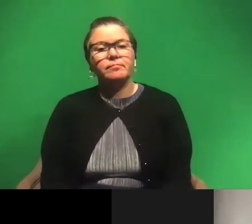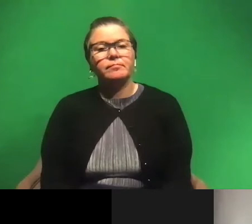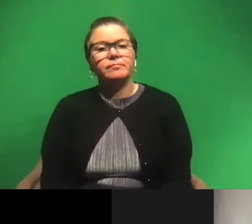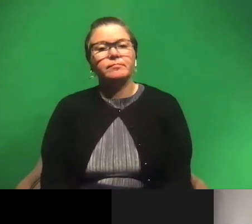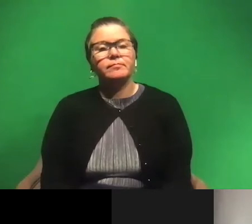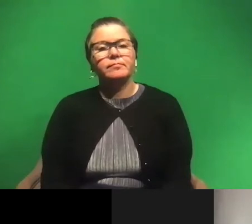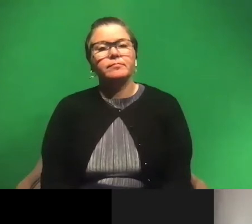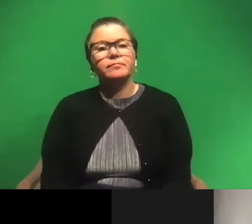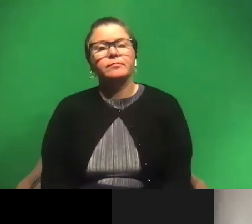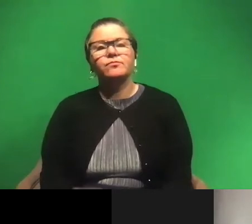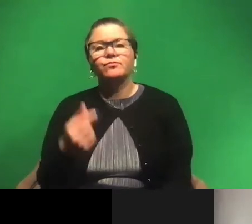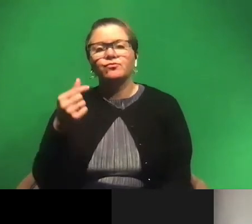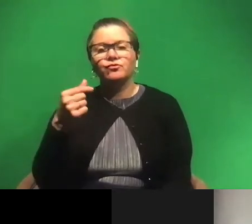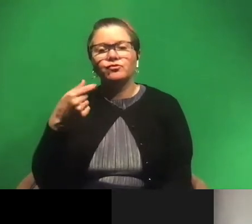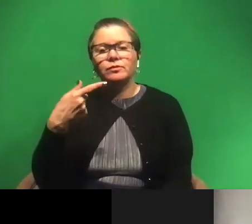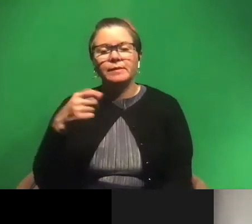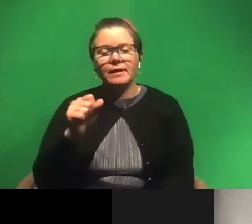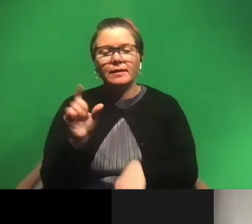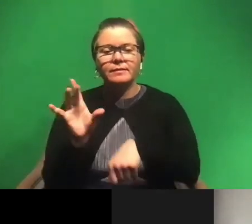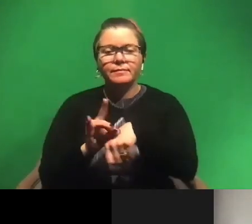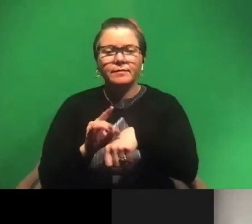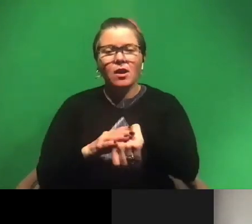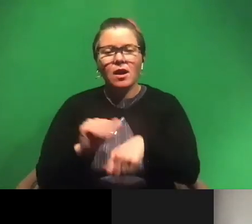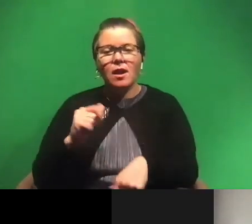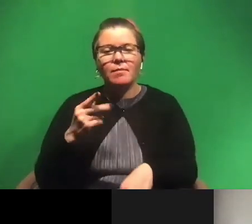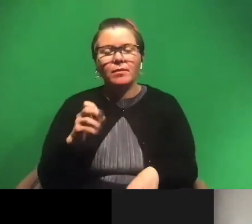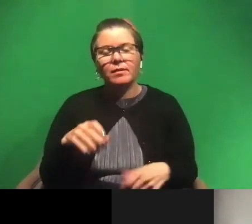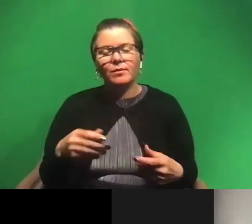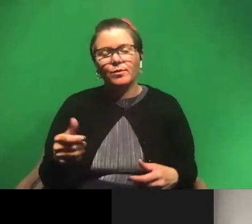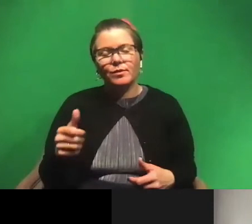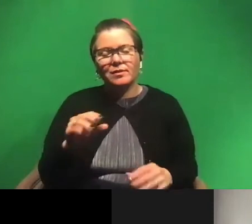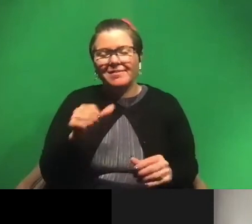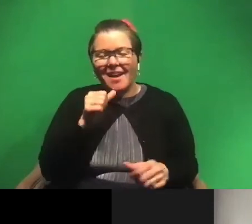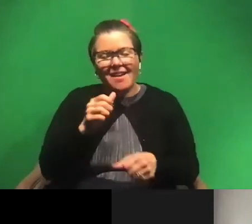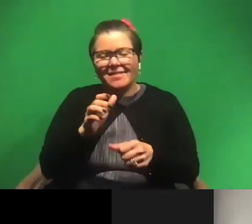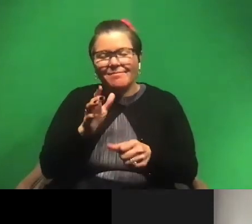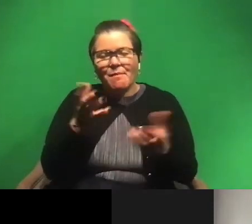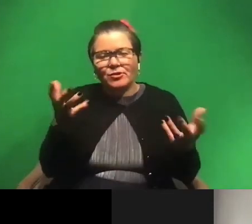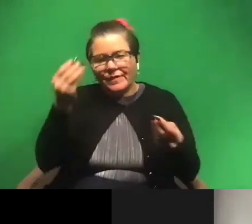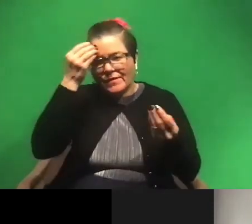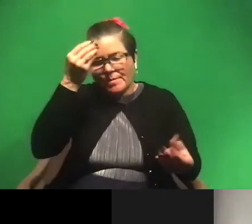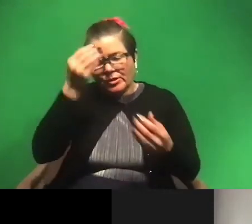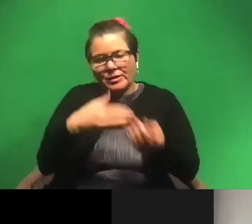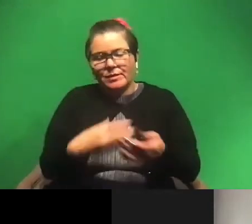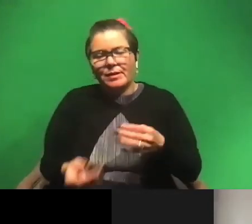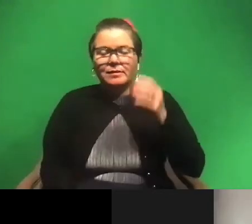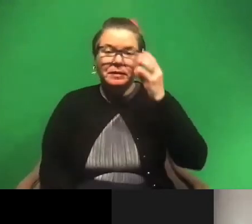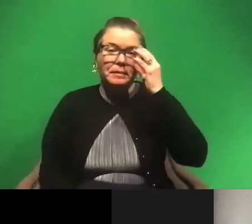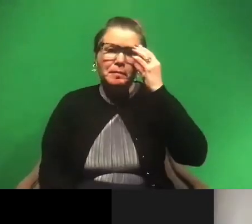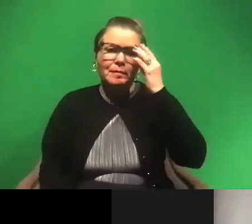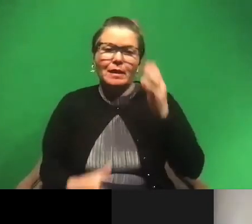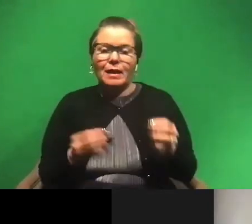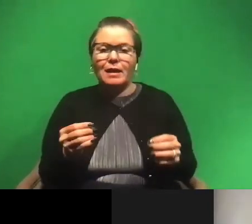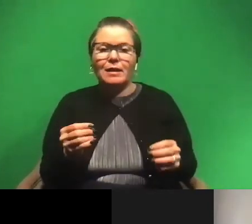a GPS tracker on an abalone shell. It probably wouldn't tell you that much anyway. It also would just show